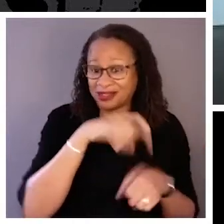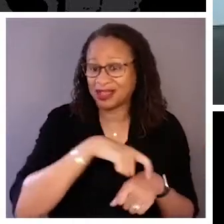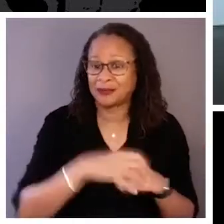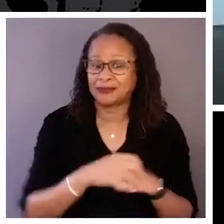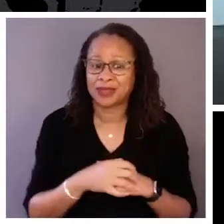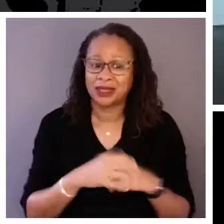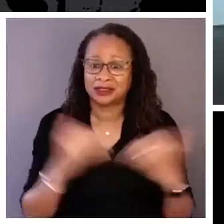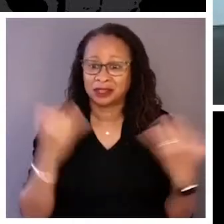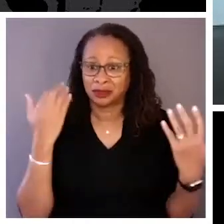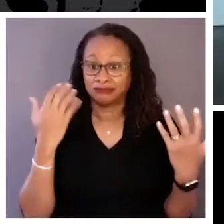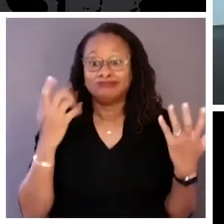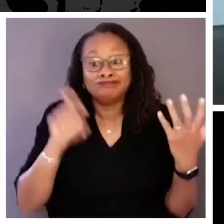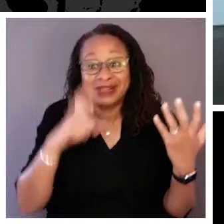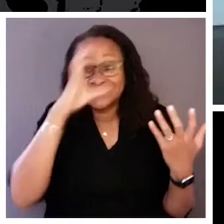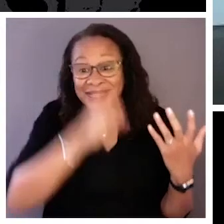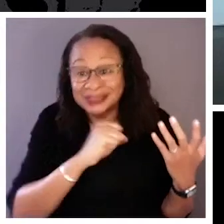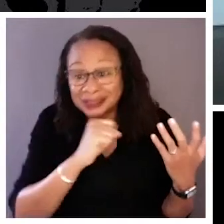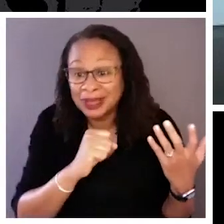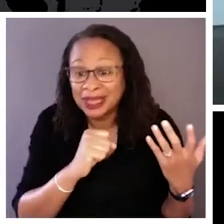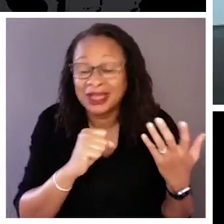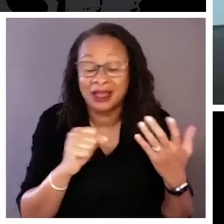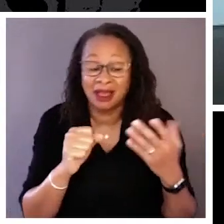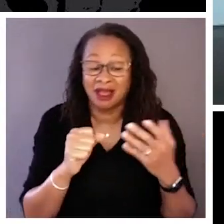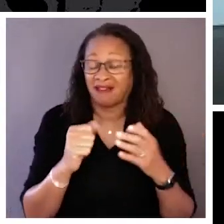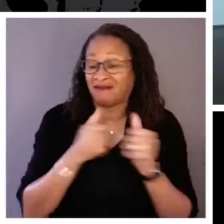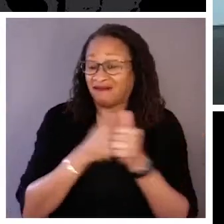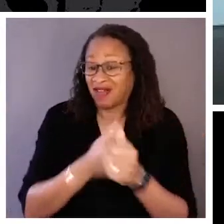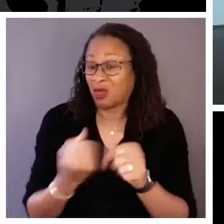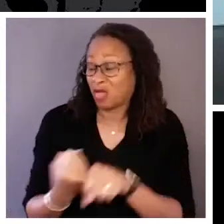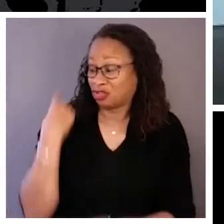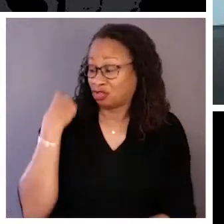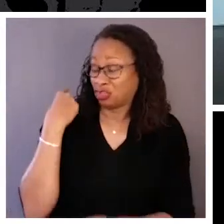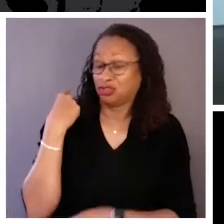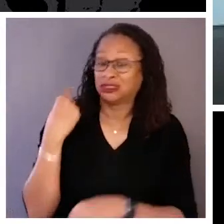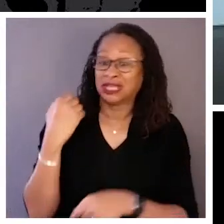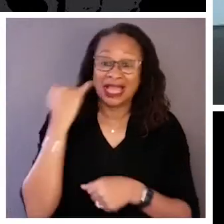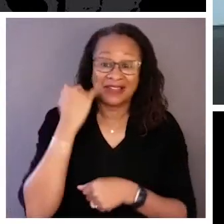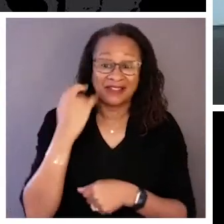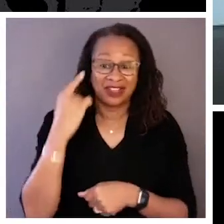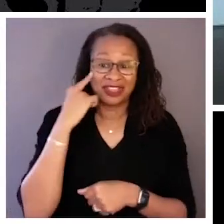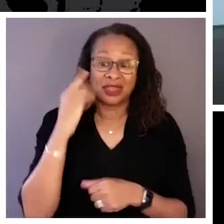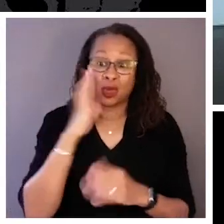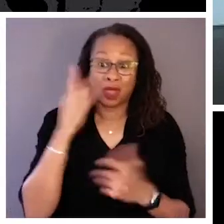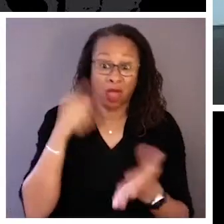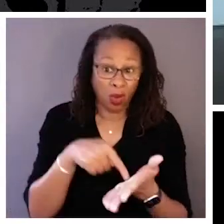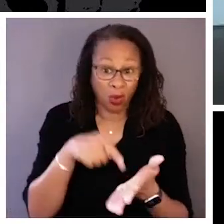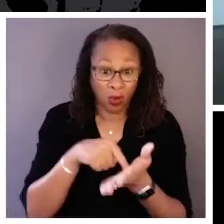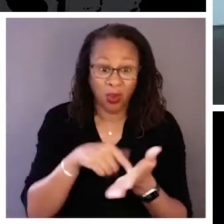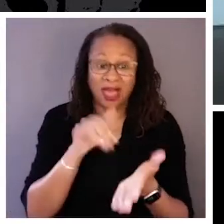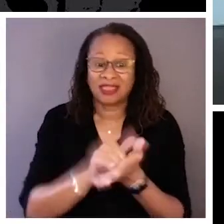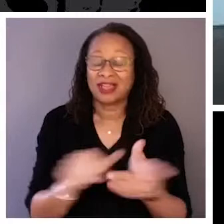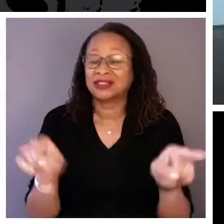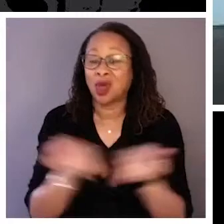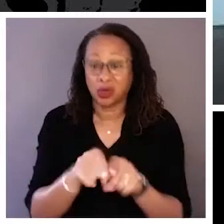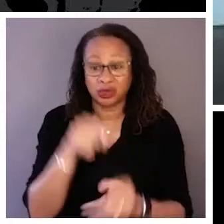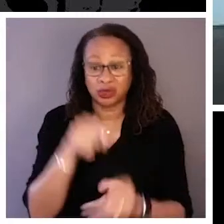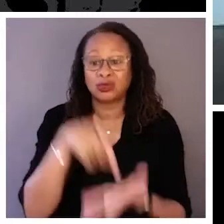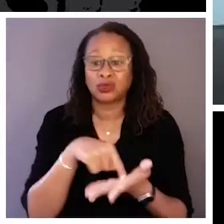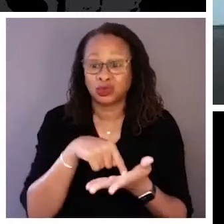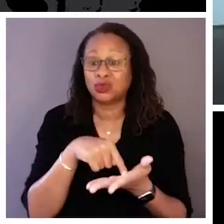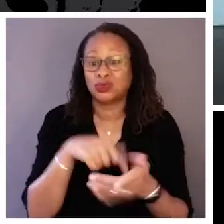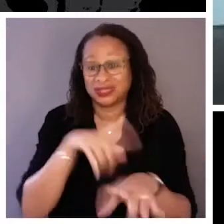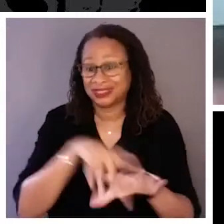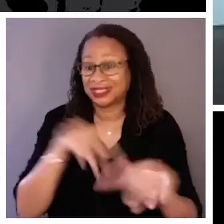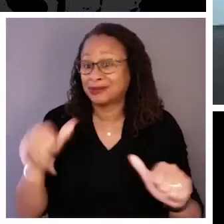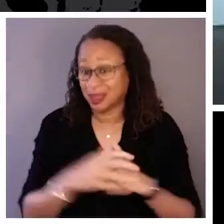estimate, go based on last year if you want to, but if you think you're going to owe taxes, that is also due at the same time. You